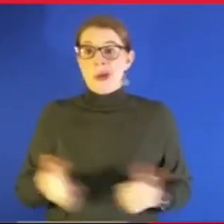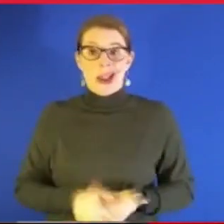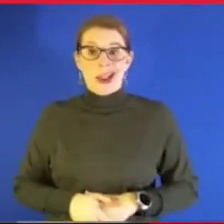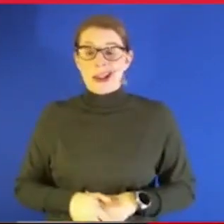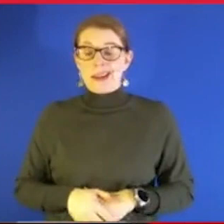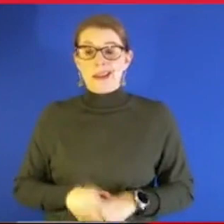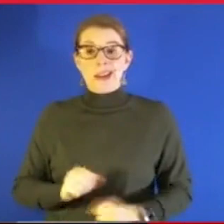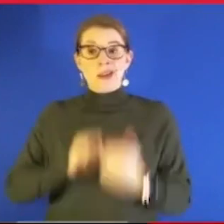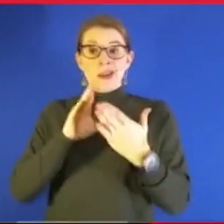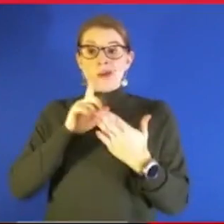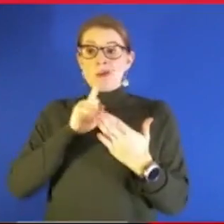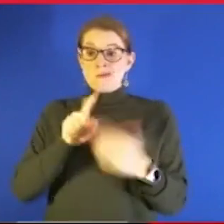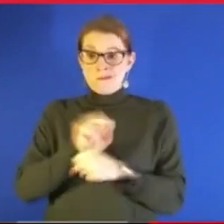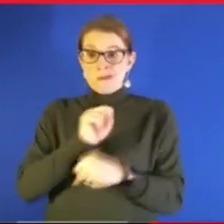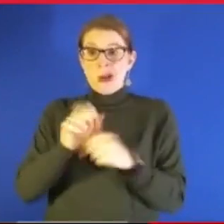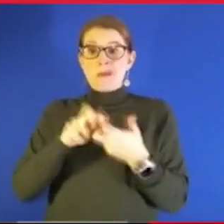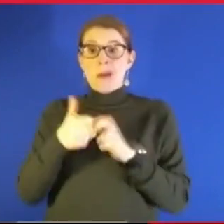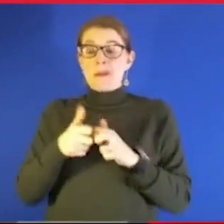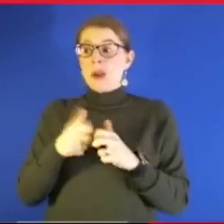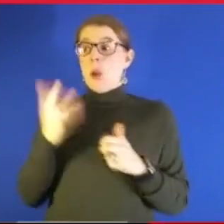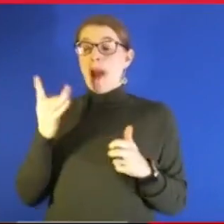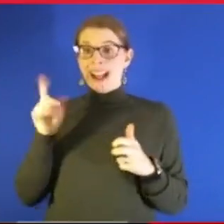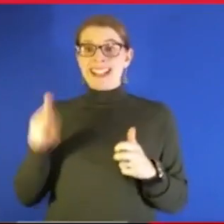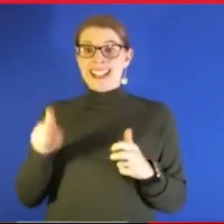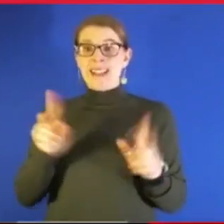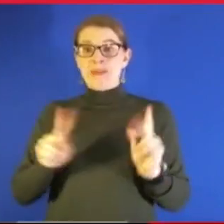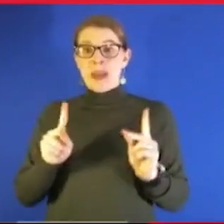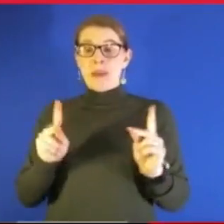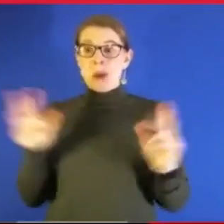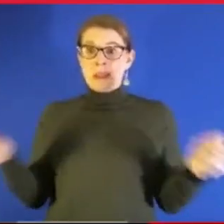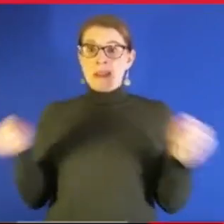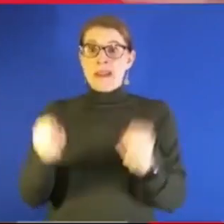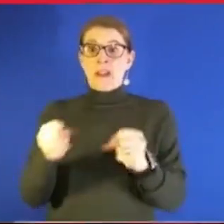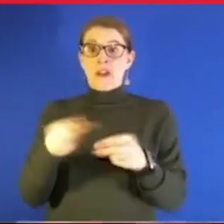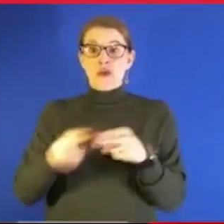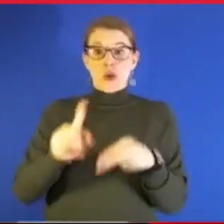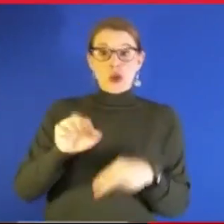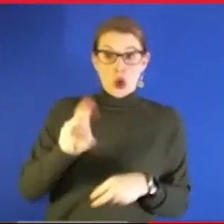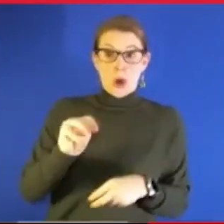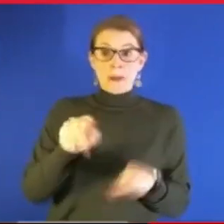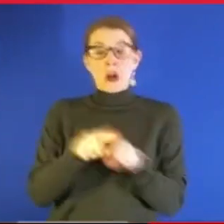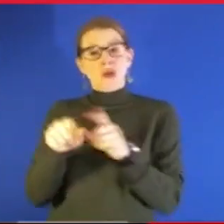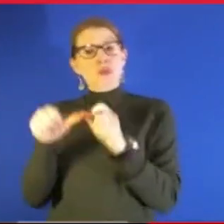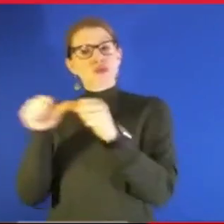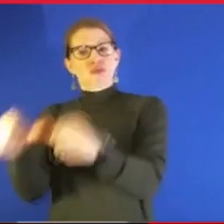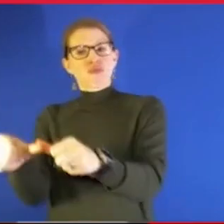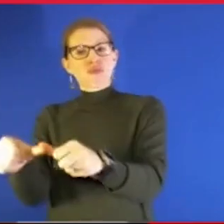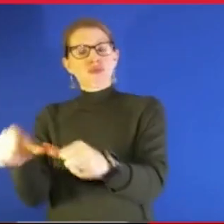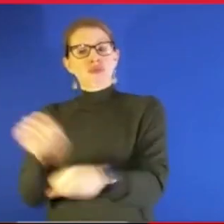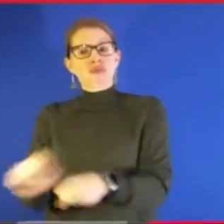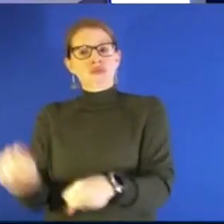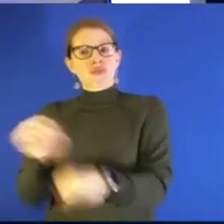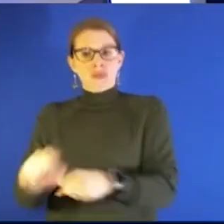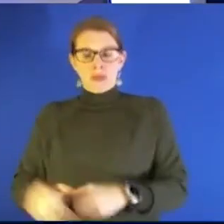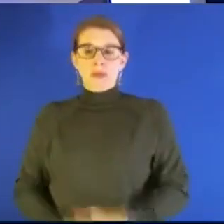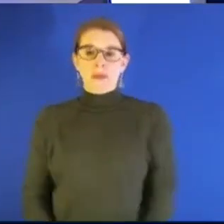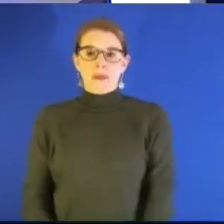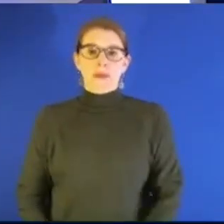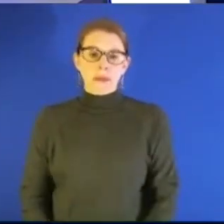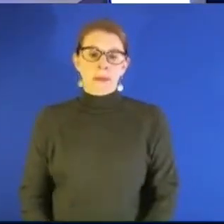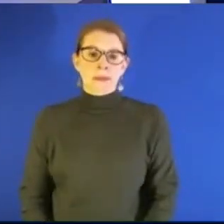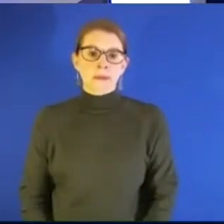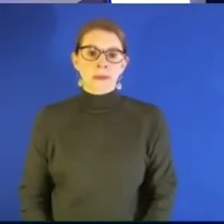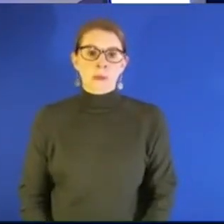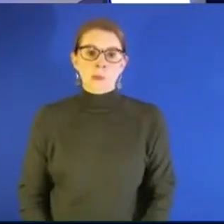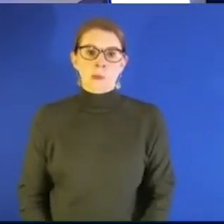real issues to get people back into the workforce, both short term and long term. You know, I was talking to a friend,